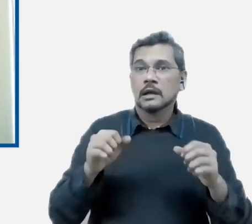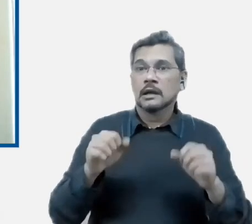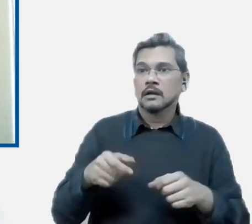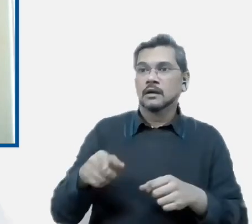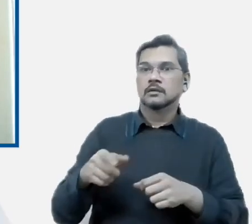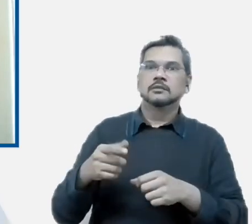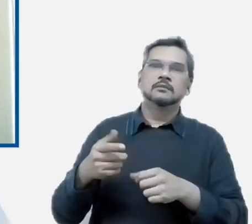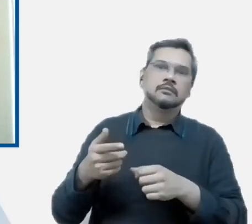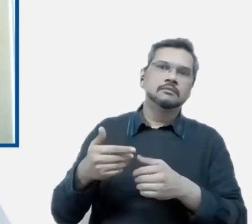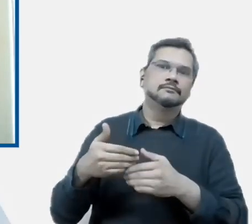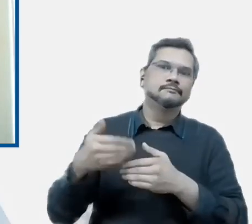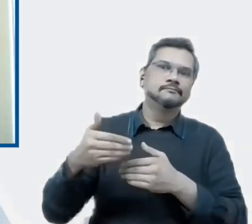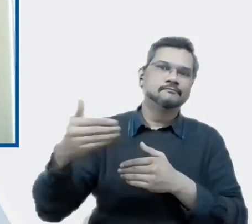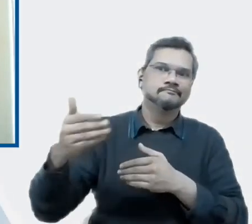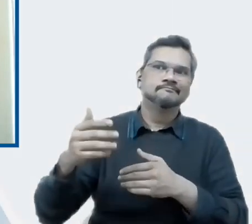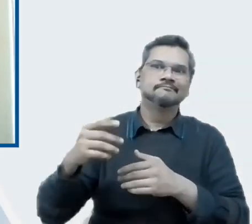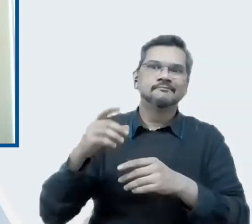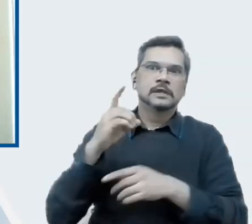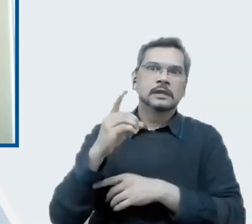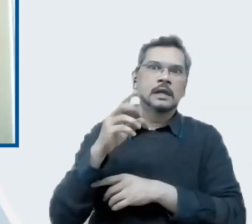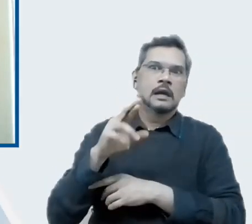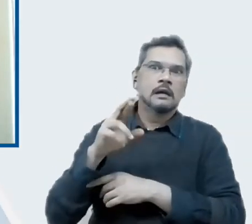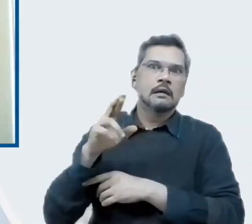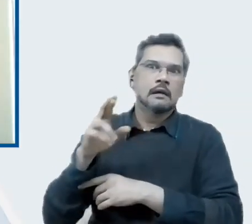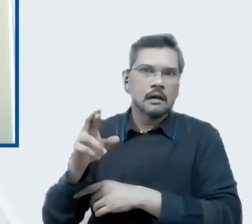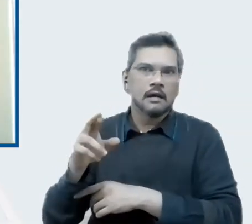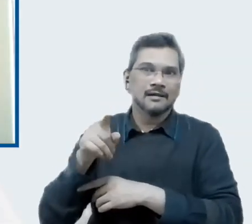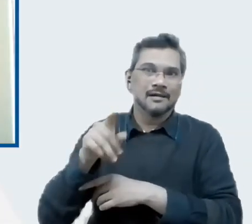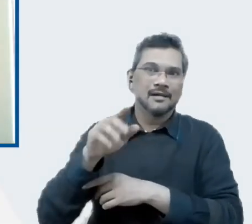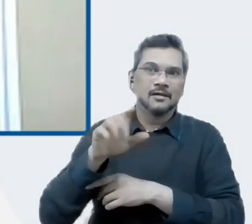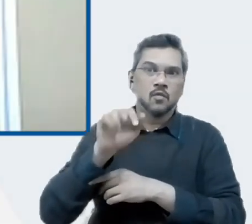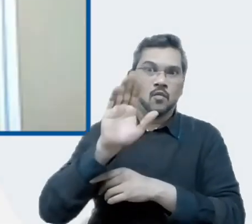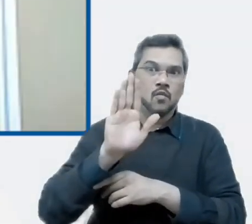risk in Cape Town? In 2 minutes, please, or less. Thank you very much.